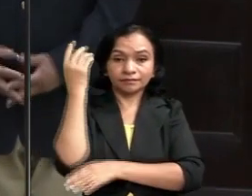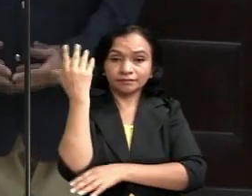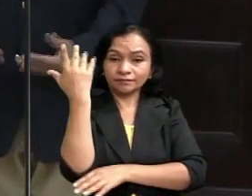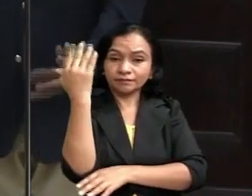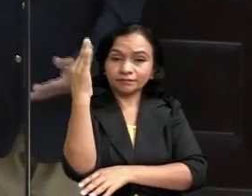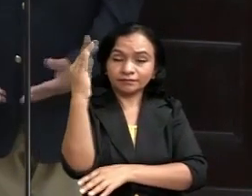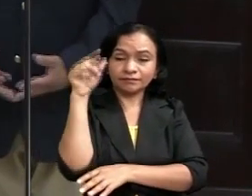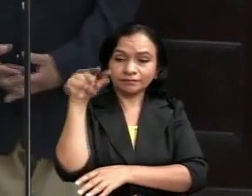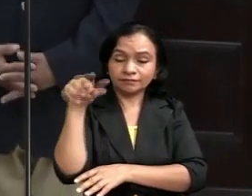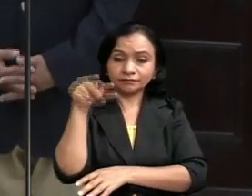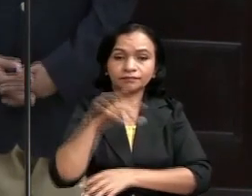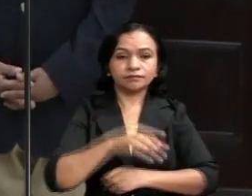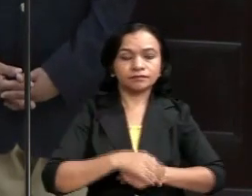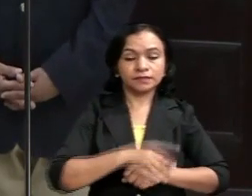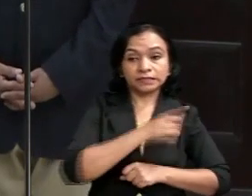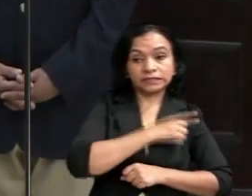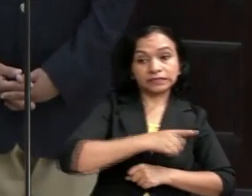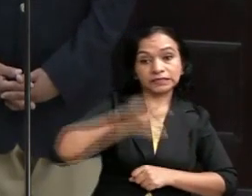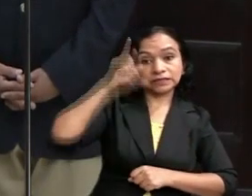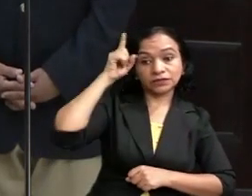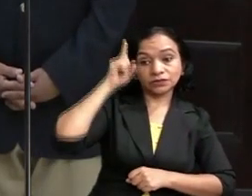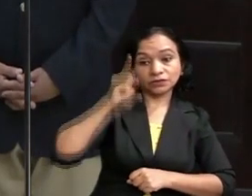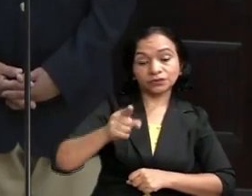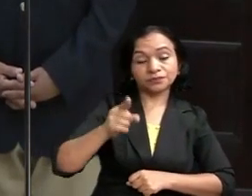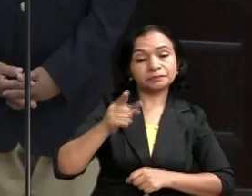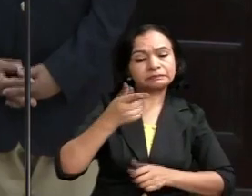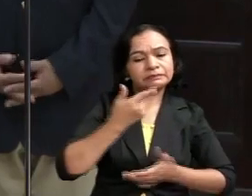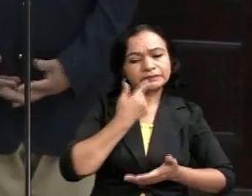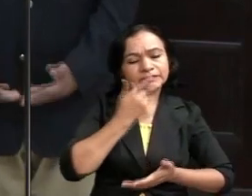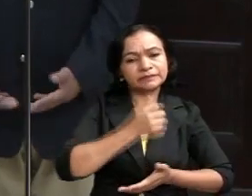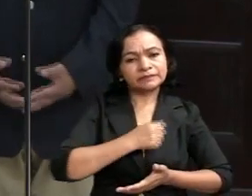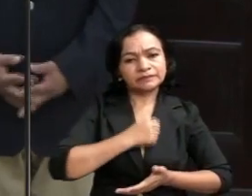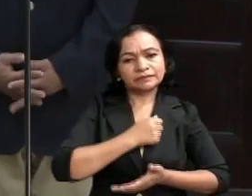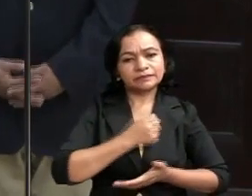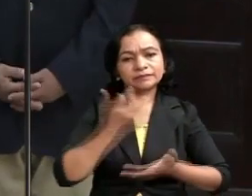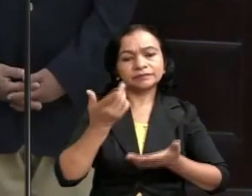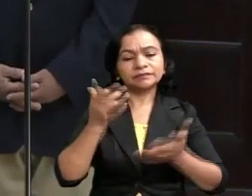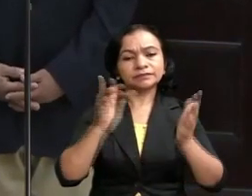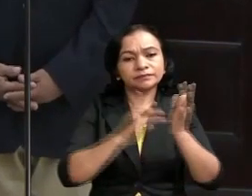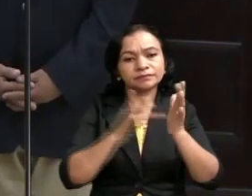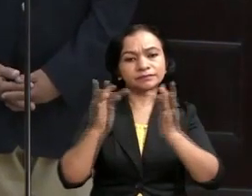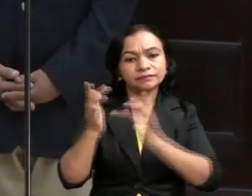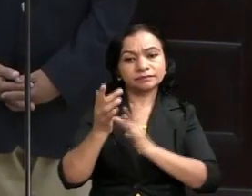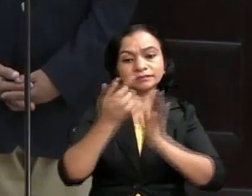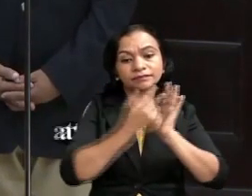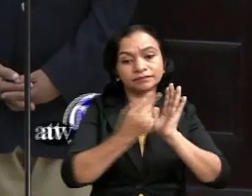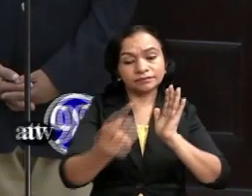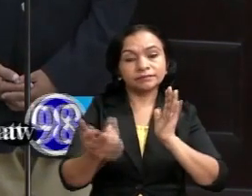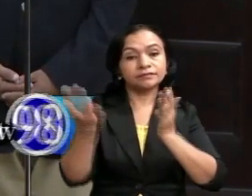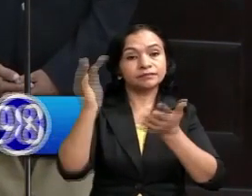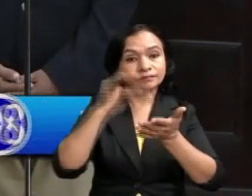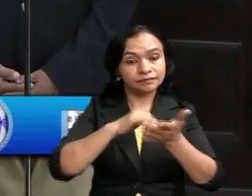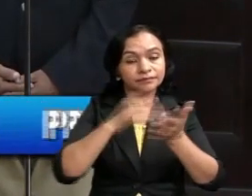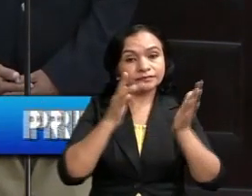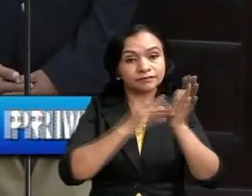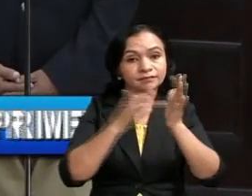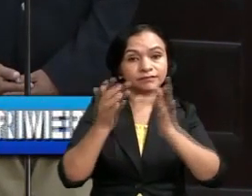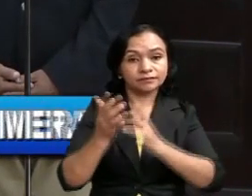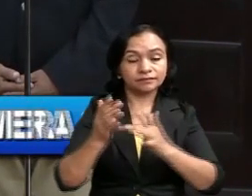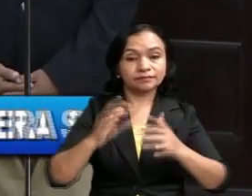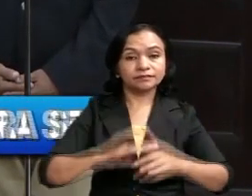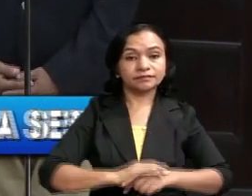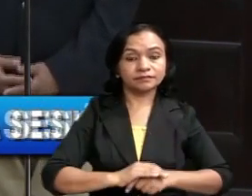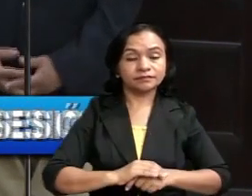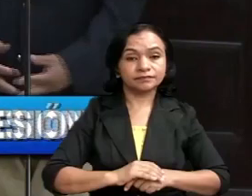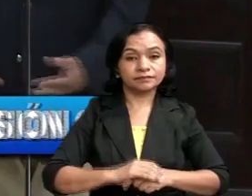Dios redime al hombre. By sending Jesus. Por enviar a Jesús. God is the creator of